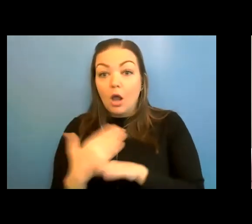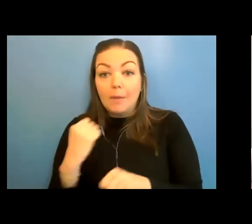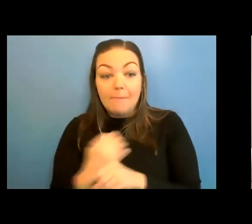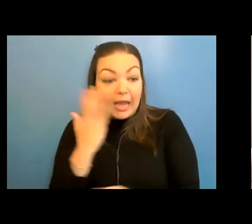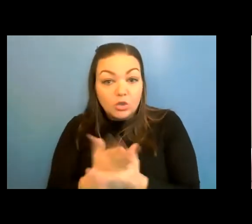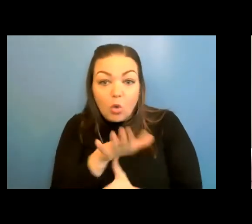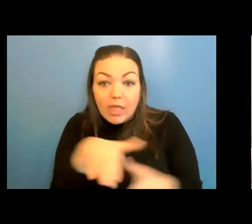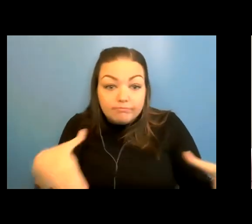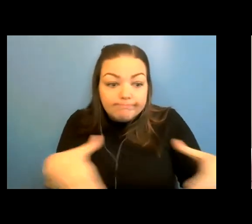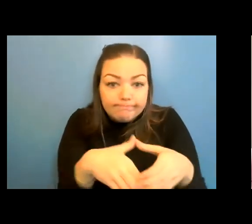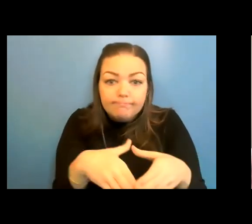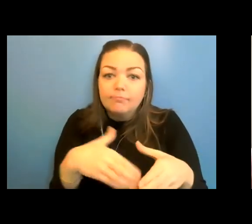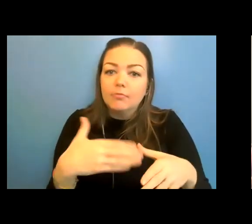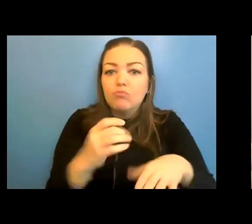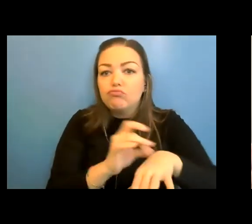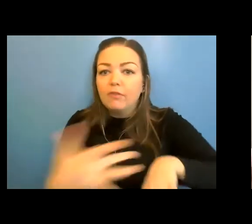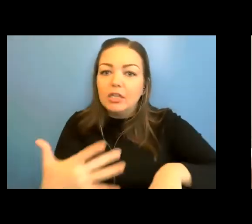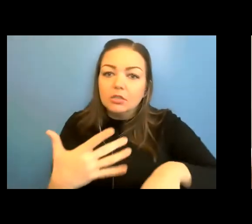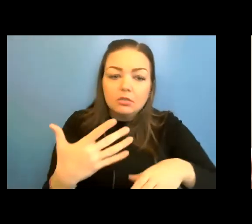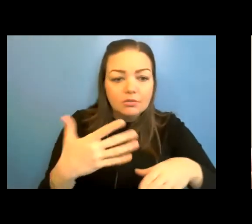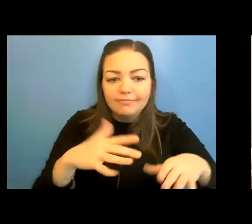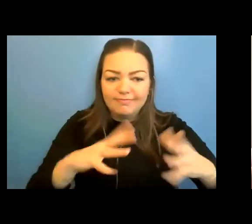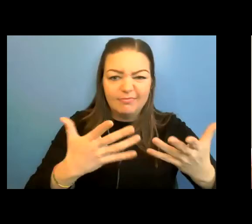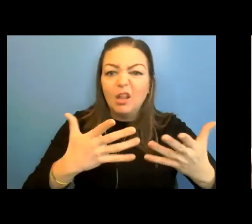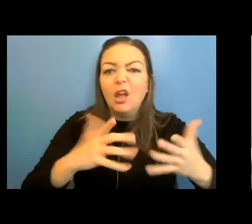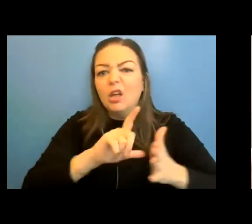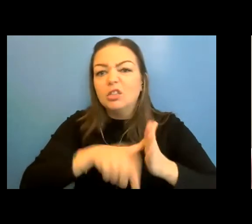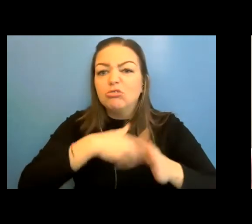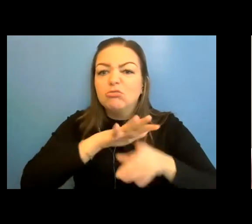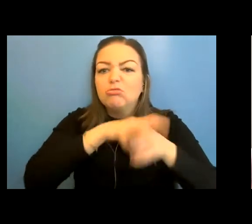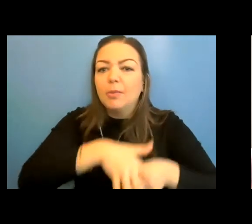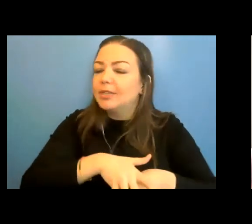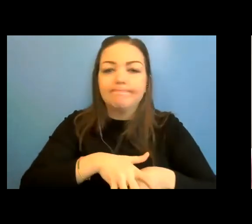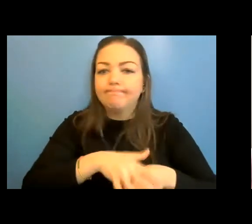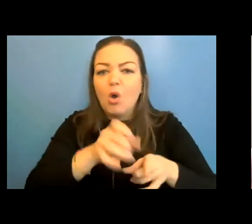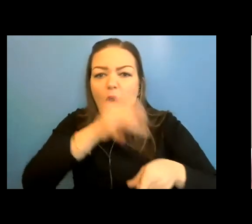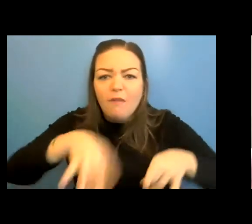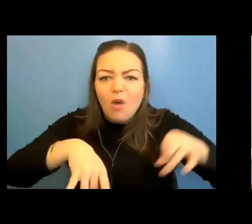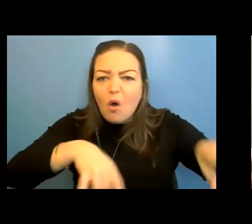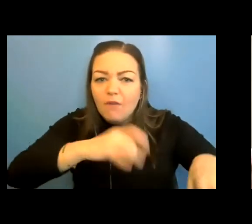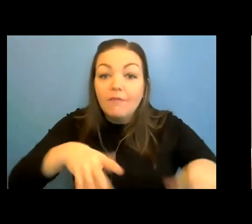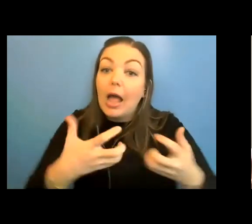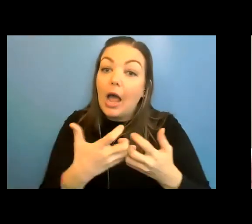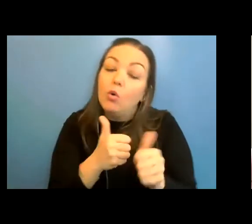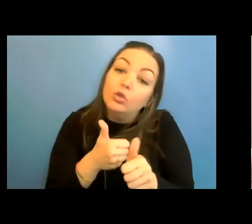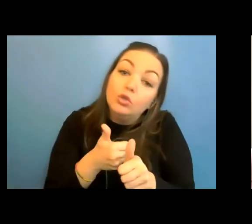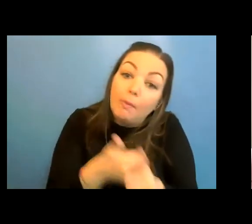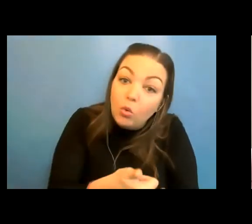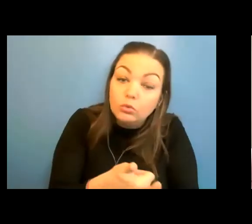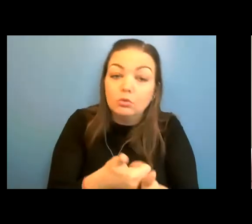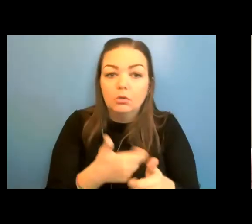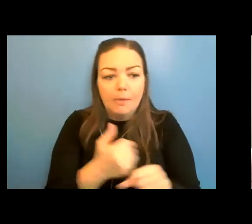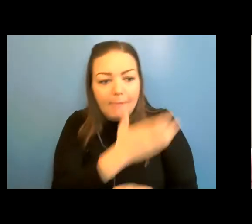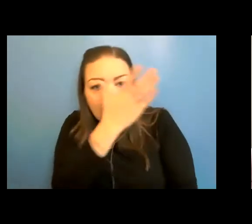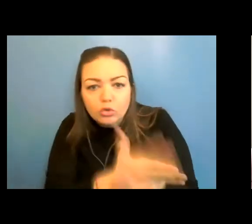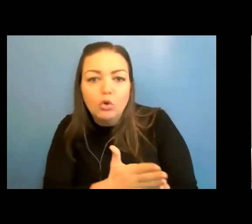some of those barriers that are within the cultural sector as a whole. We have to provide support where we can to help